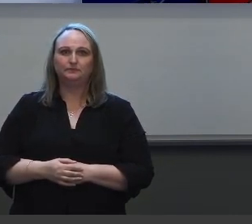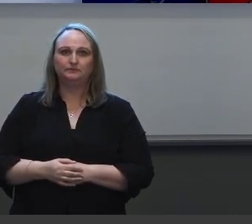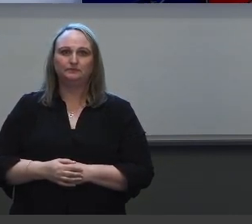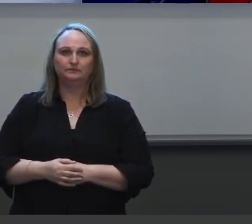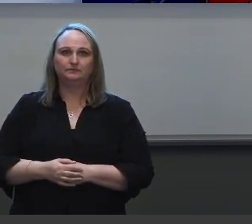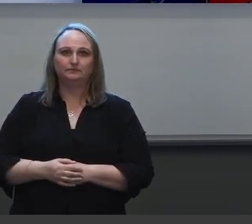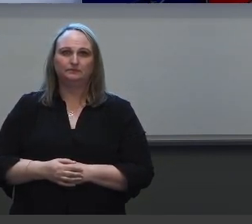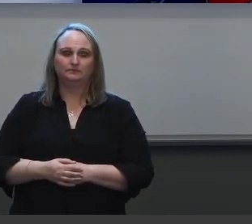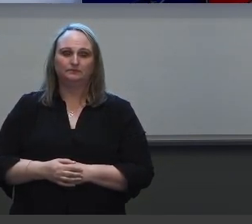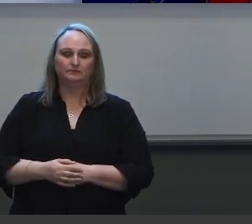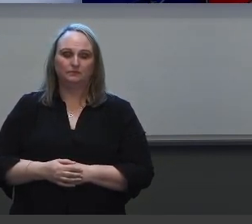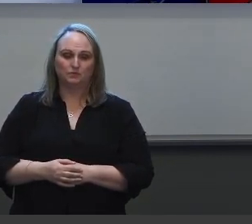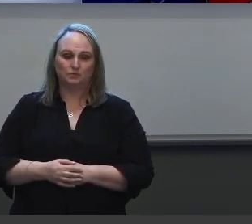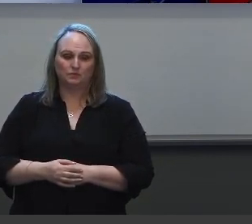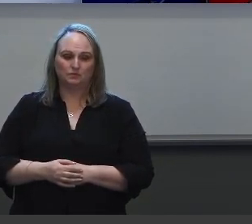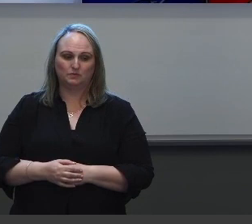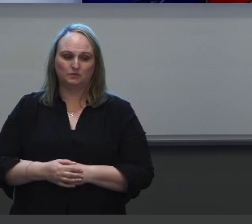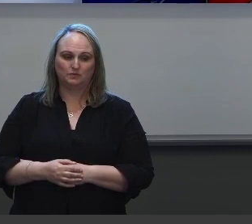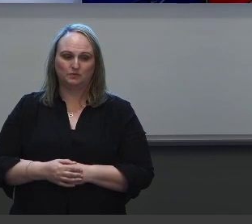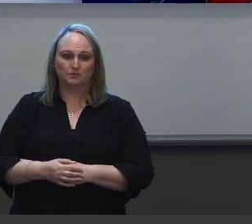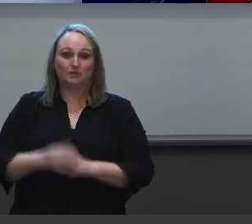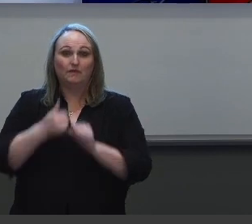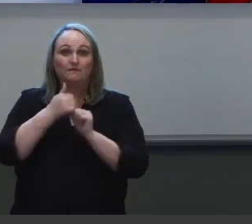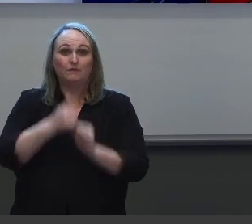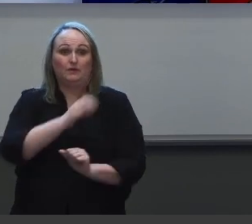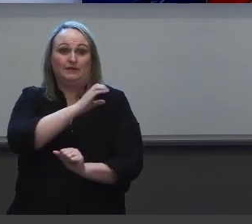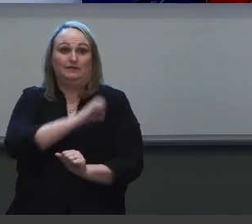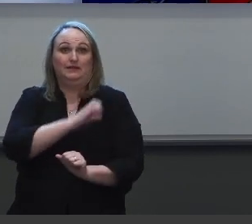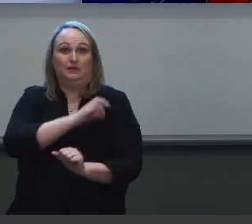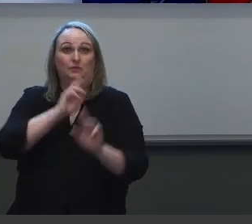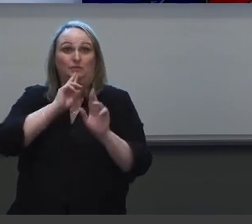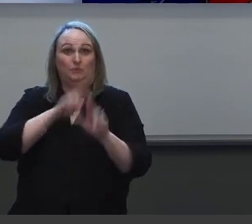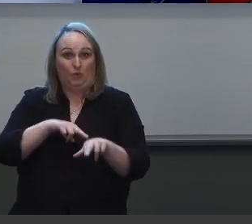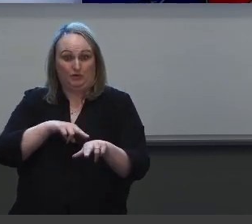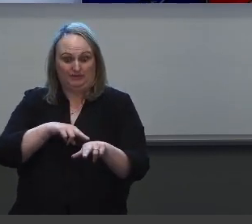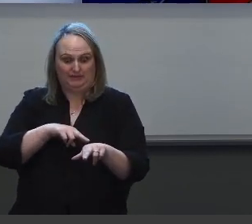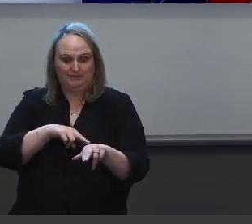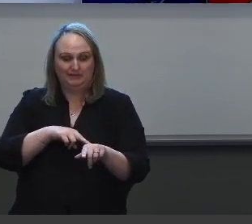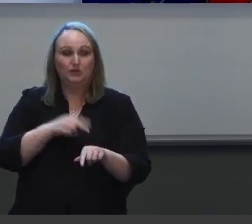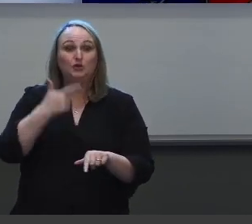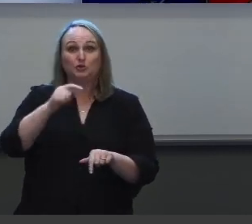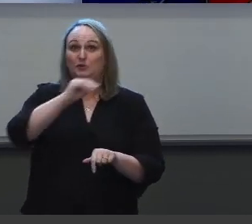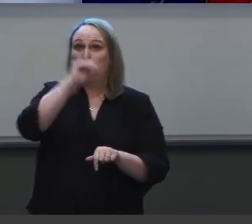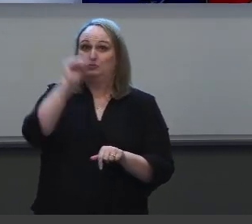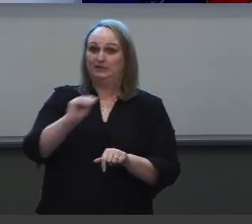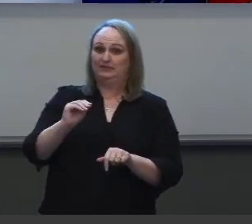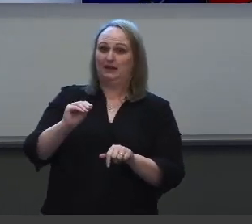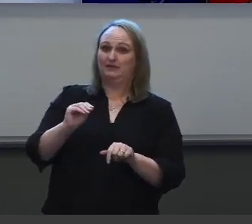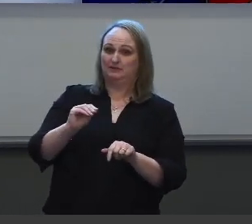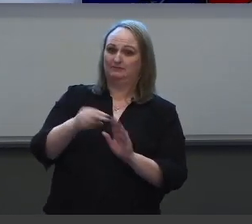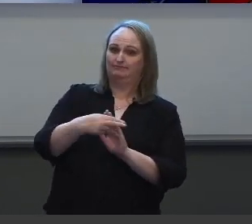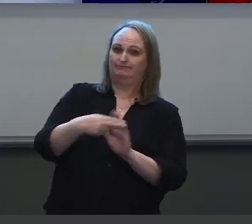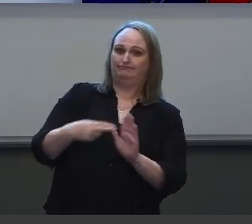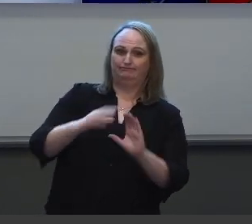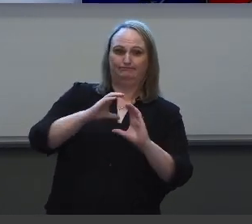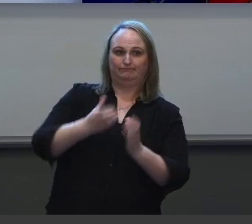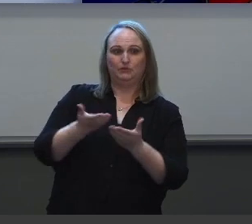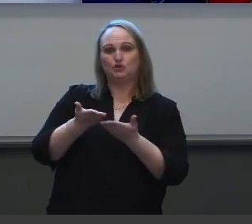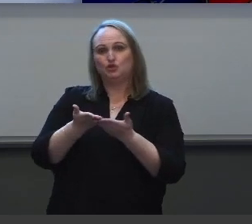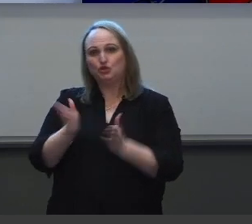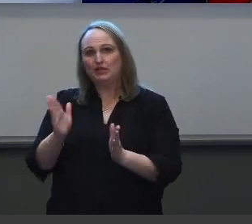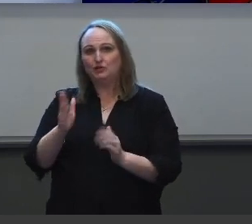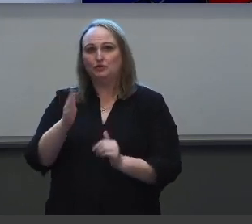So starting with our clinical reports, 21% of the children classified as having generalized